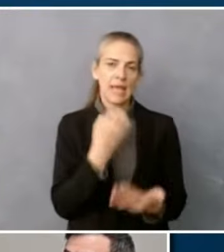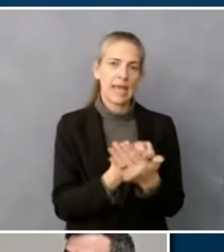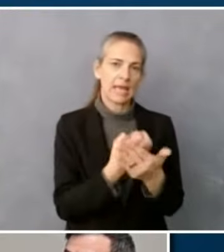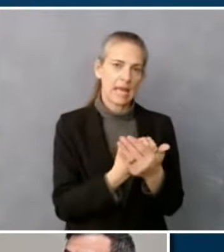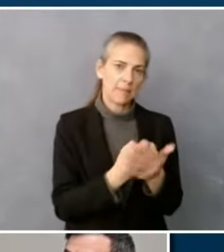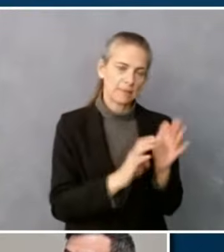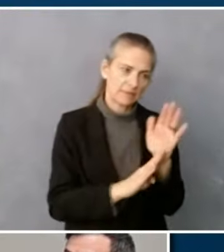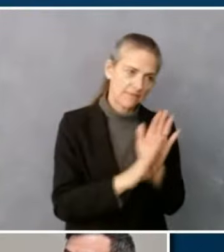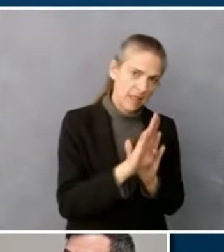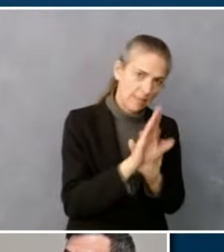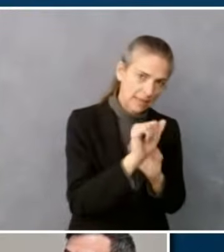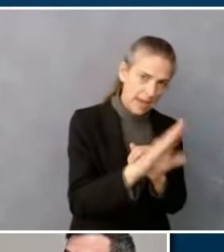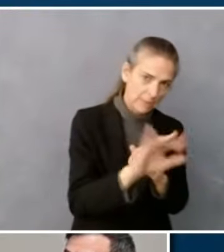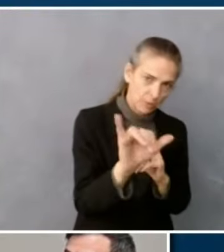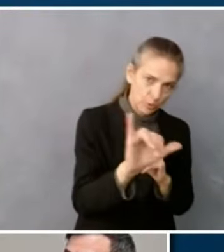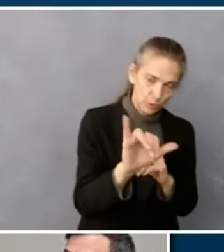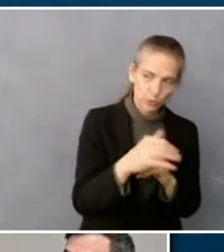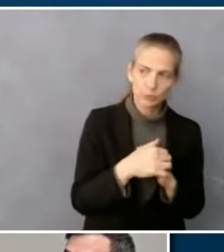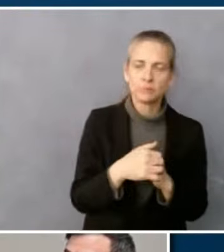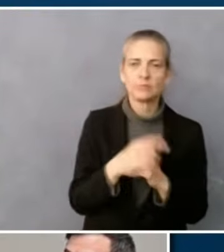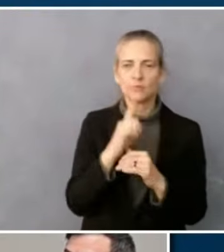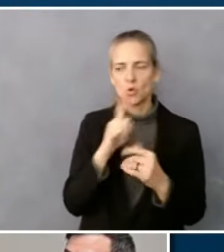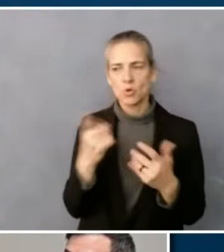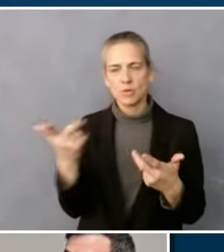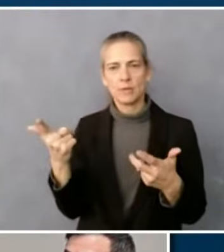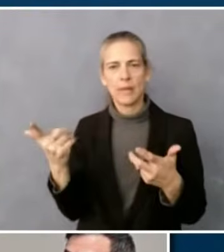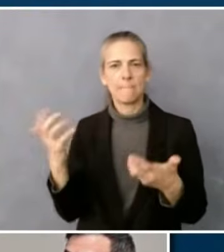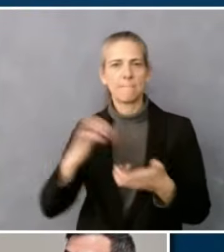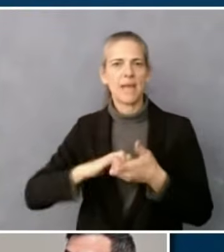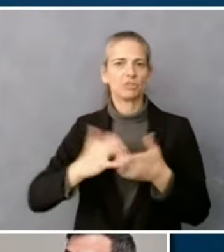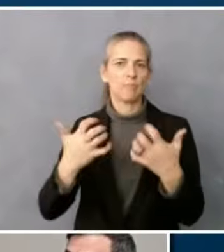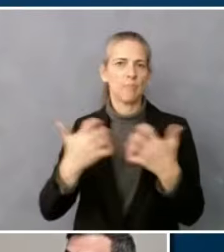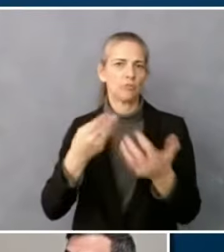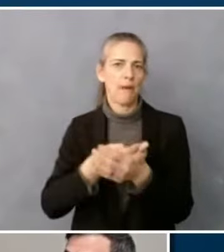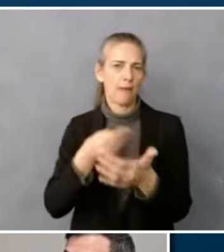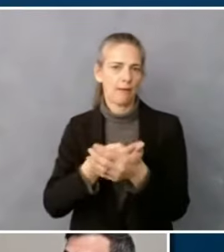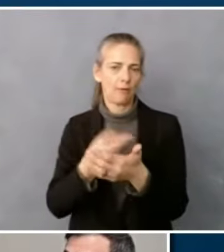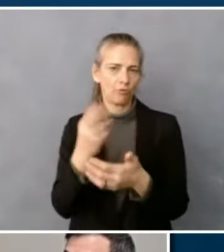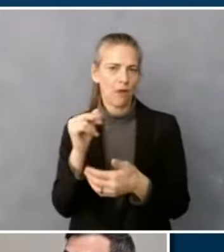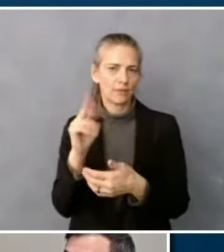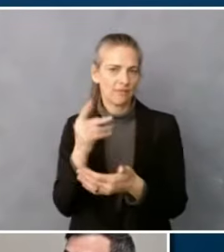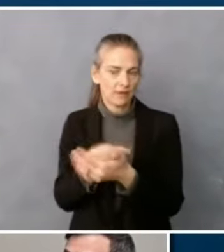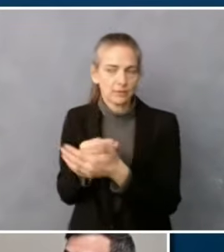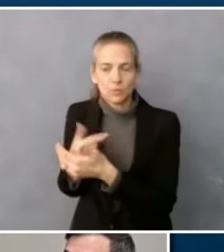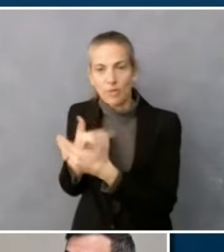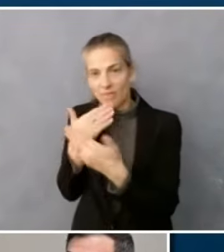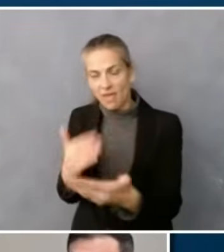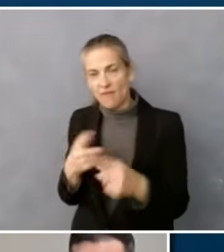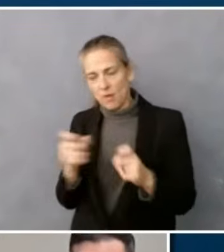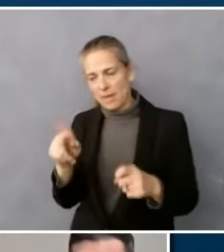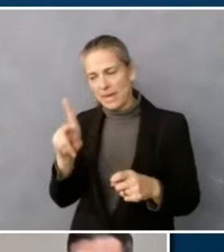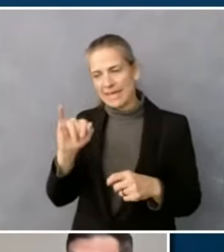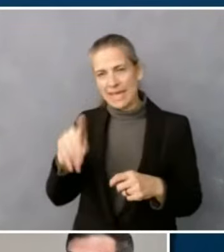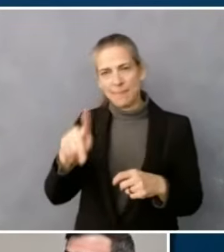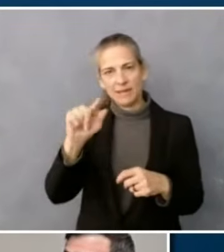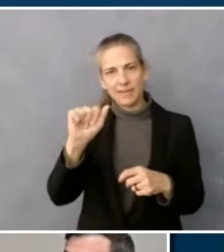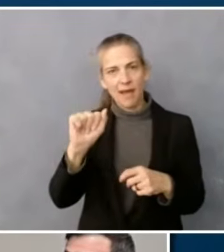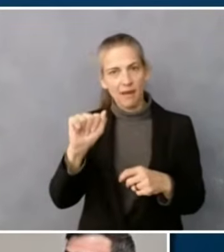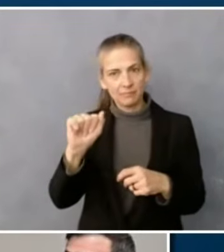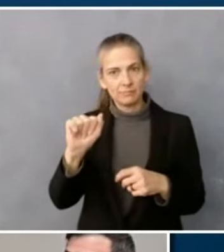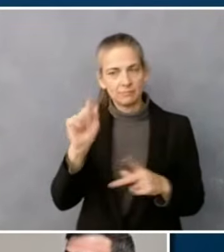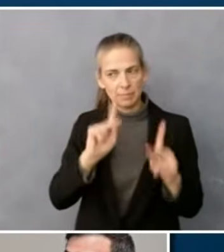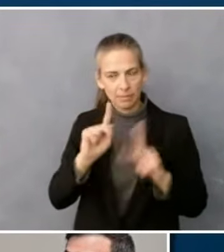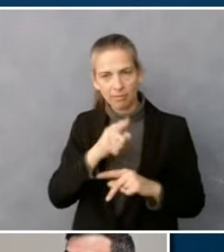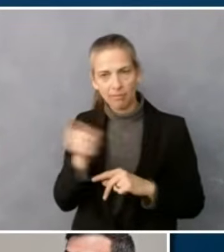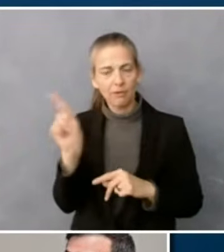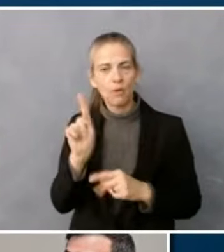as well for the matching grant funds. I would like to thank our folks from KIPTA that helped with writing the